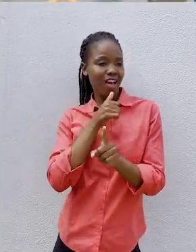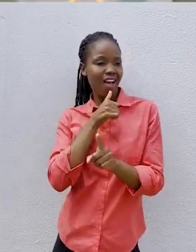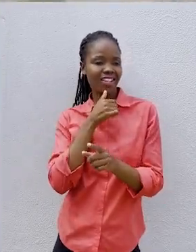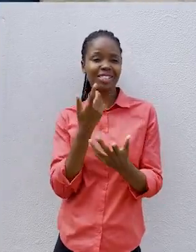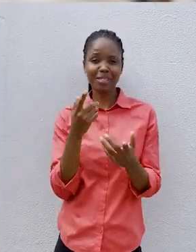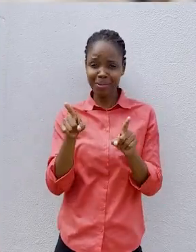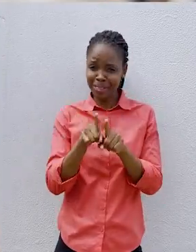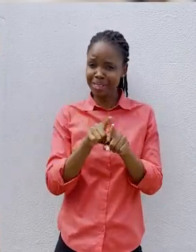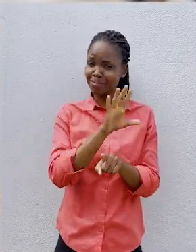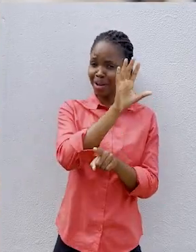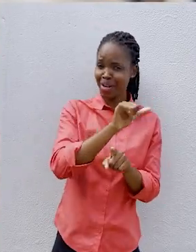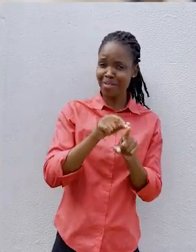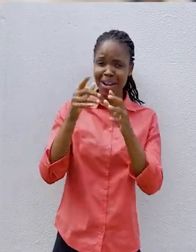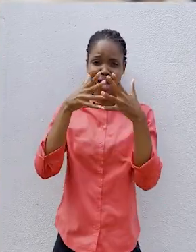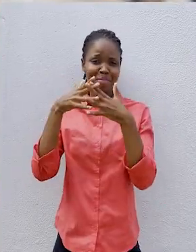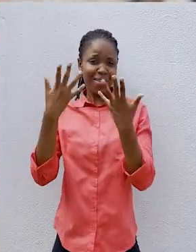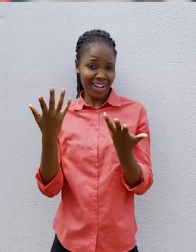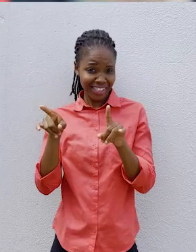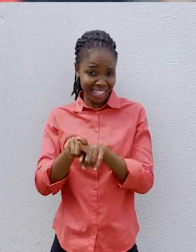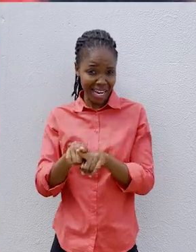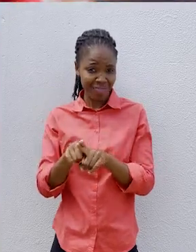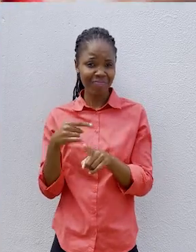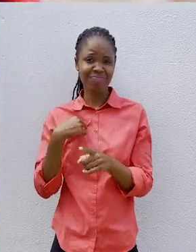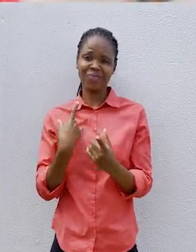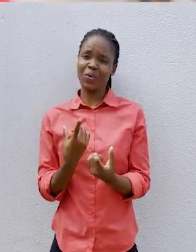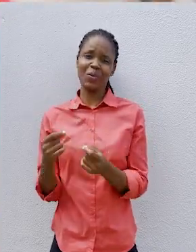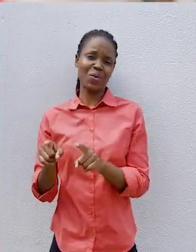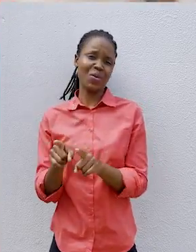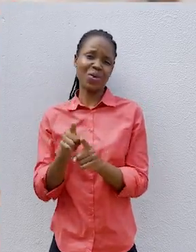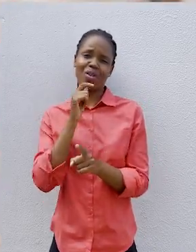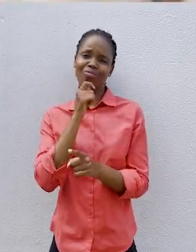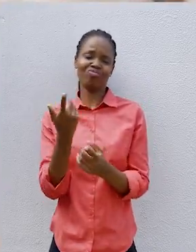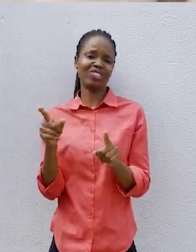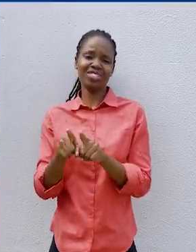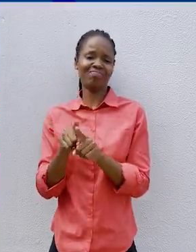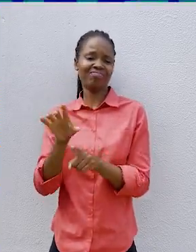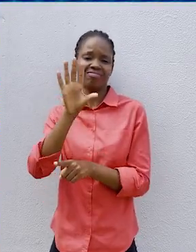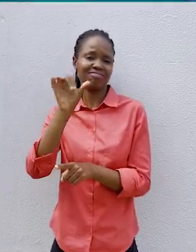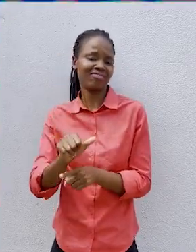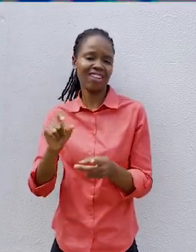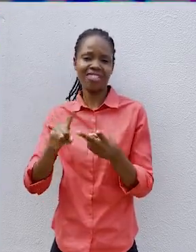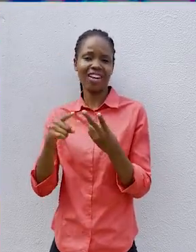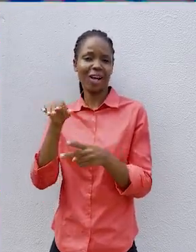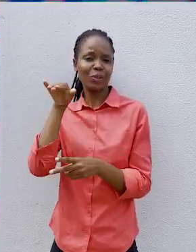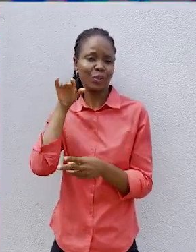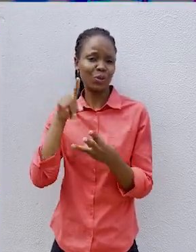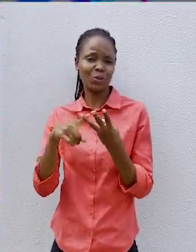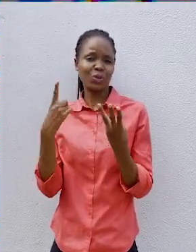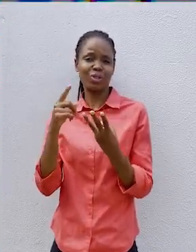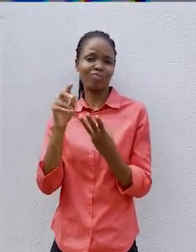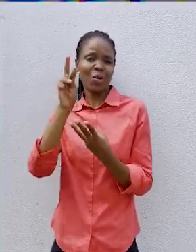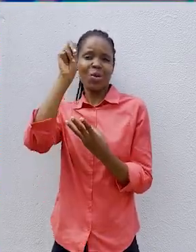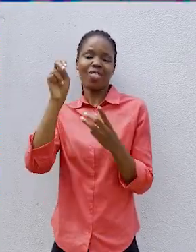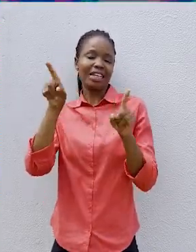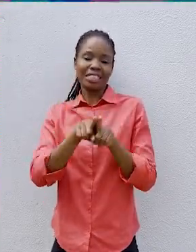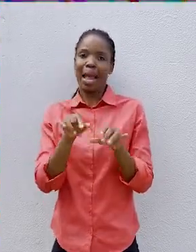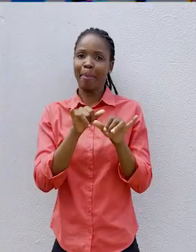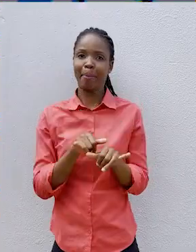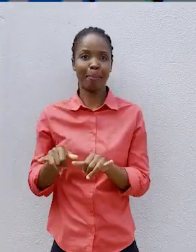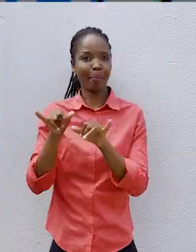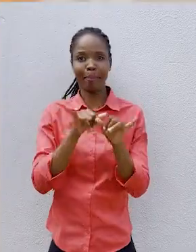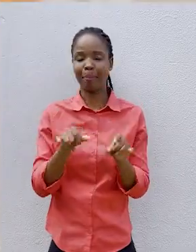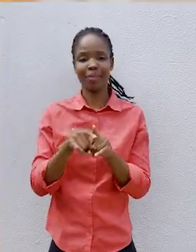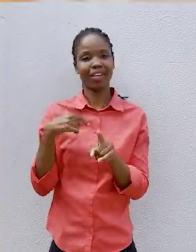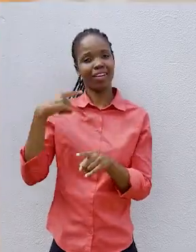You know, it's not a, you don't have a Zulu charm or a North charm or whatever it is. Charm is charm. I think I've